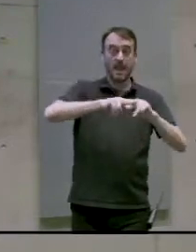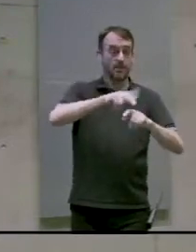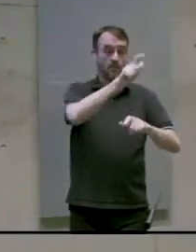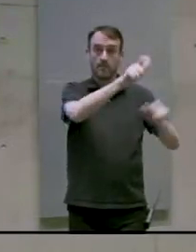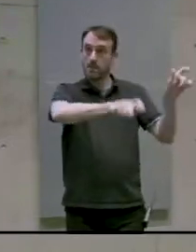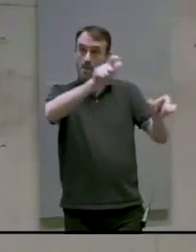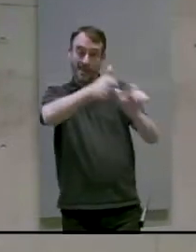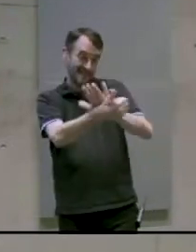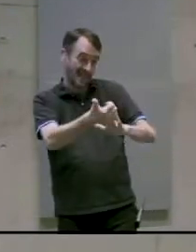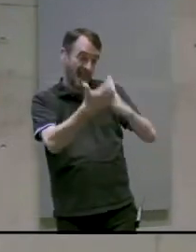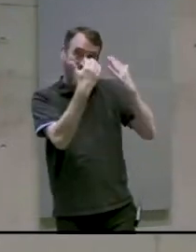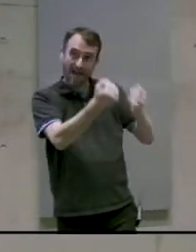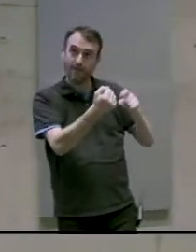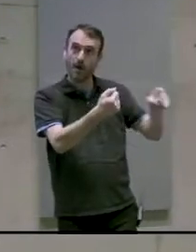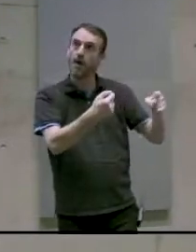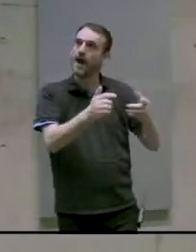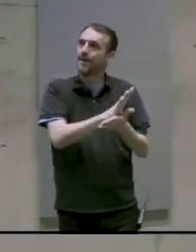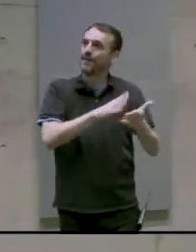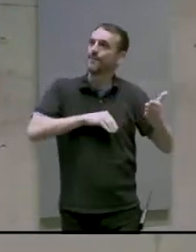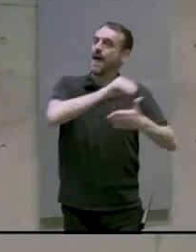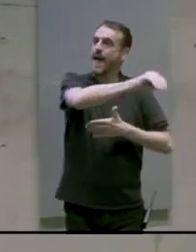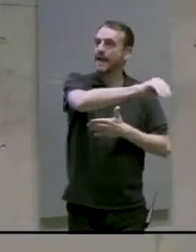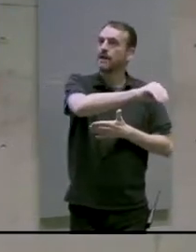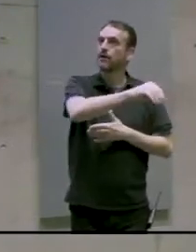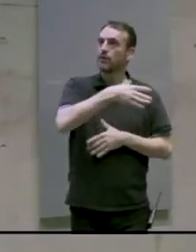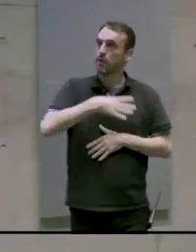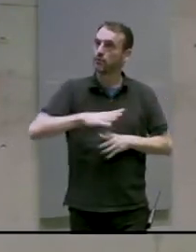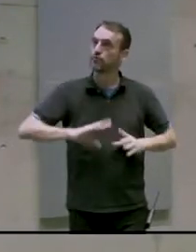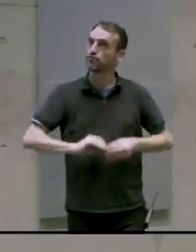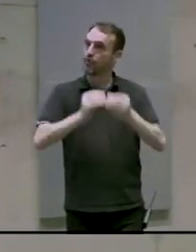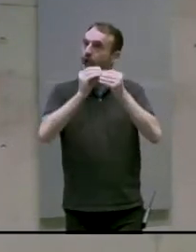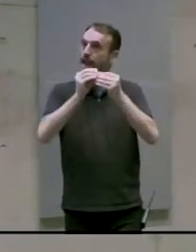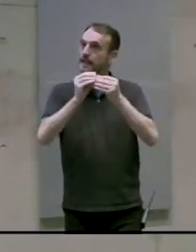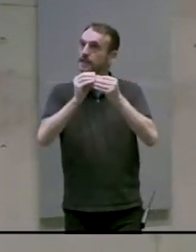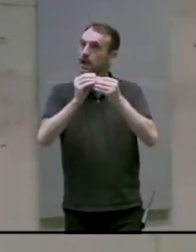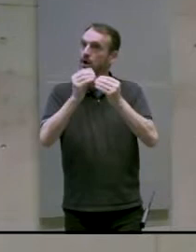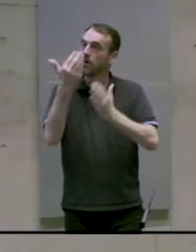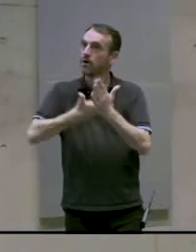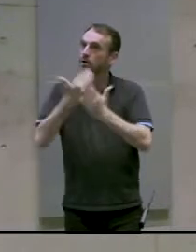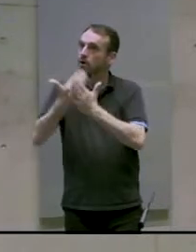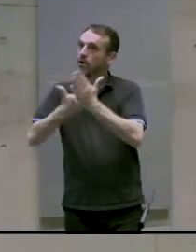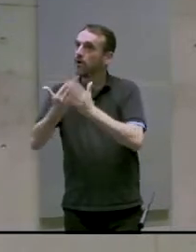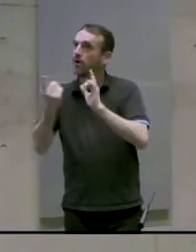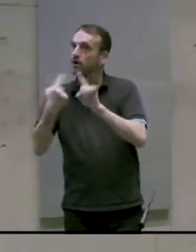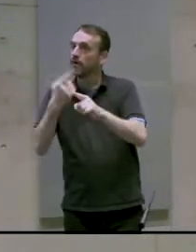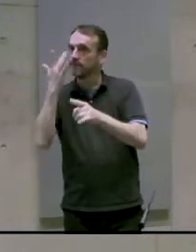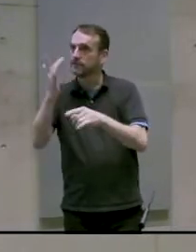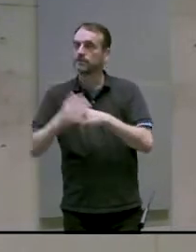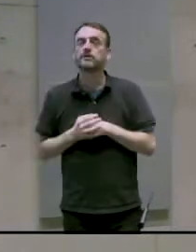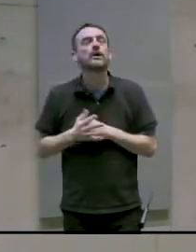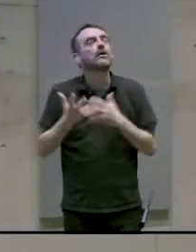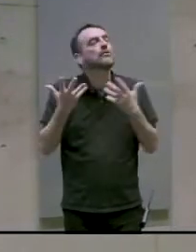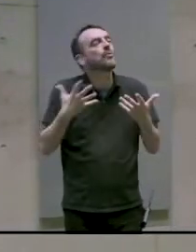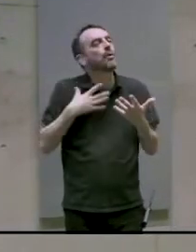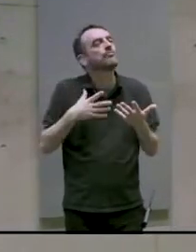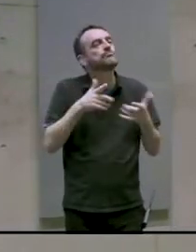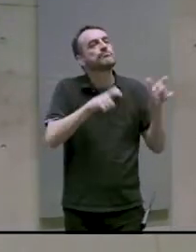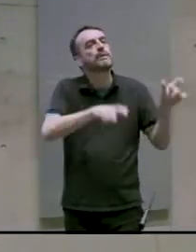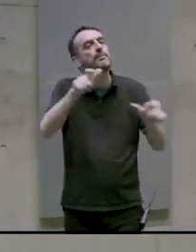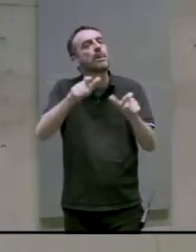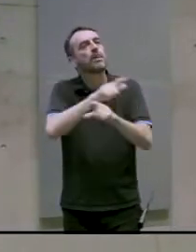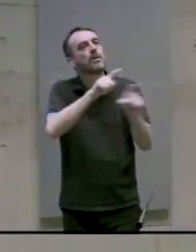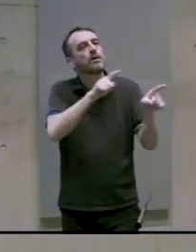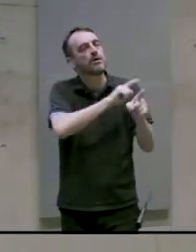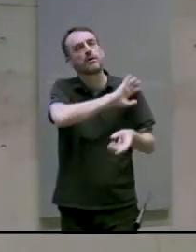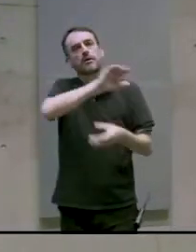because we're looking for some good interactive fiction. So it's a case of we want people to. It's a